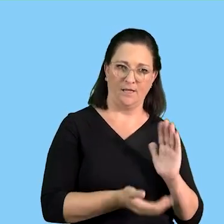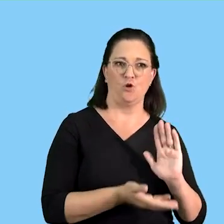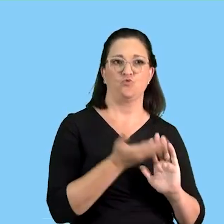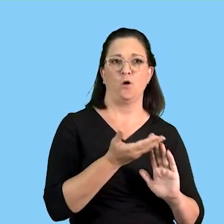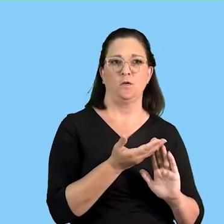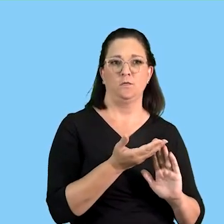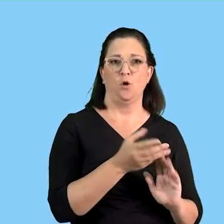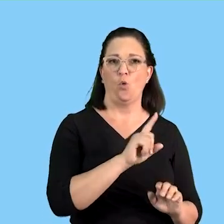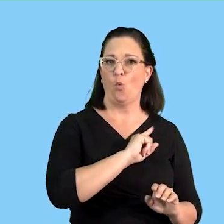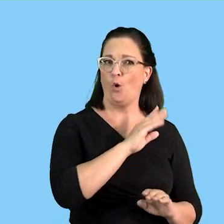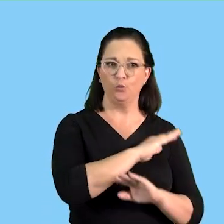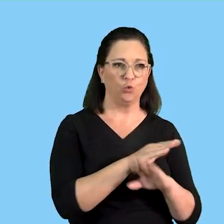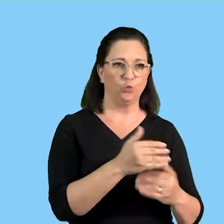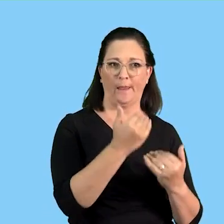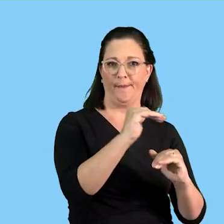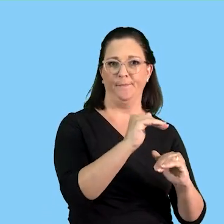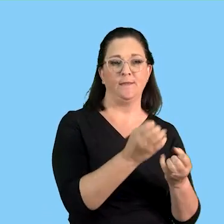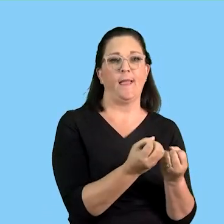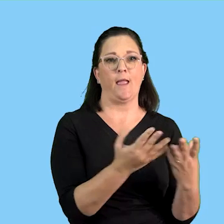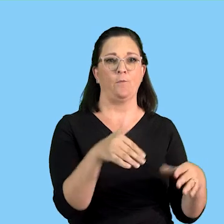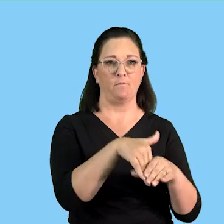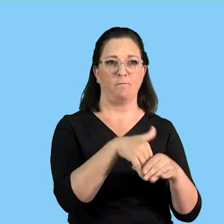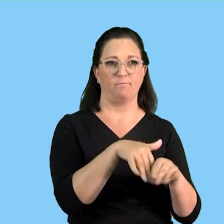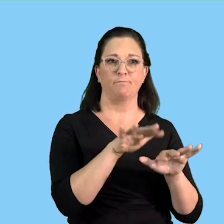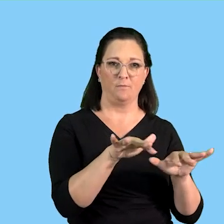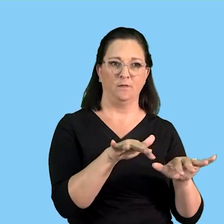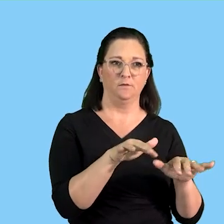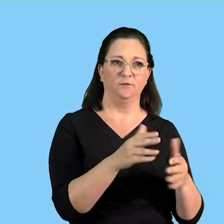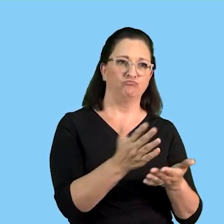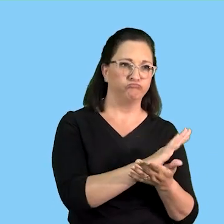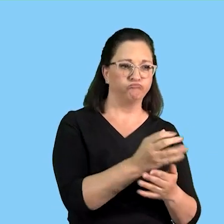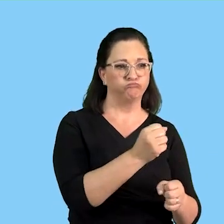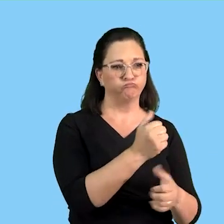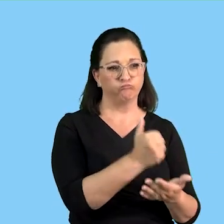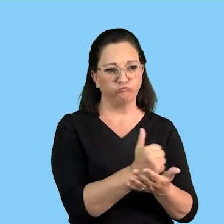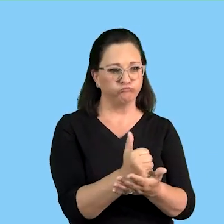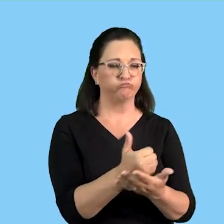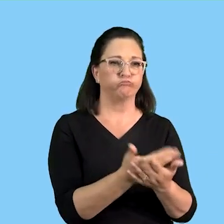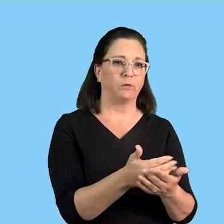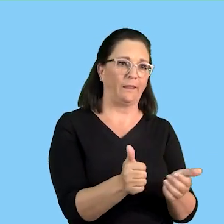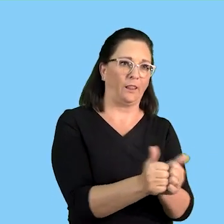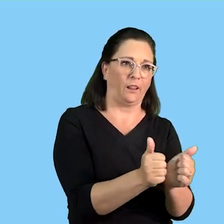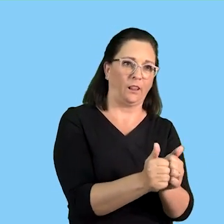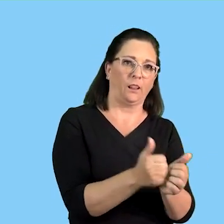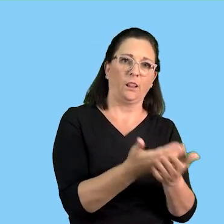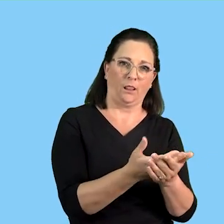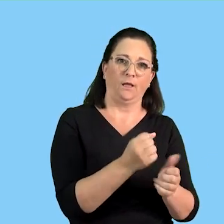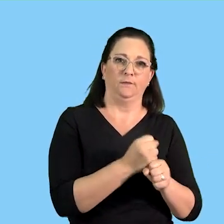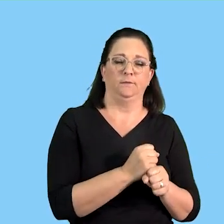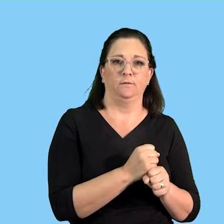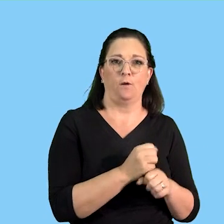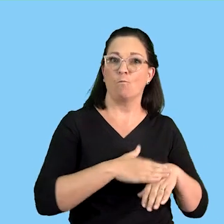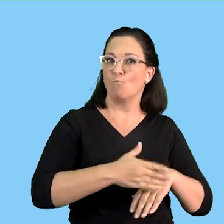since there is no limit on the number of shareholders, meaning more shareholders can come in and